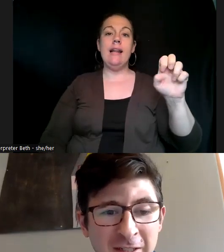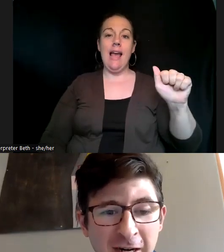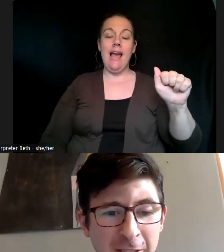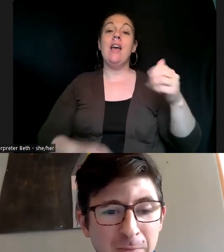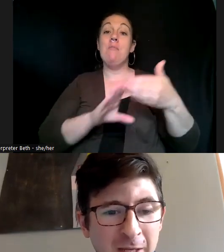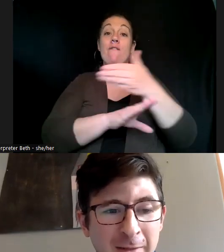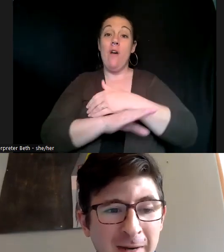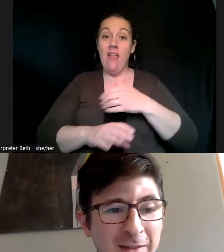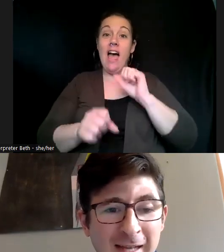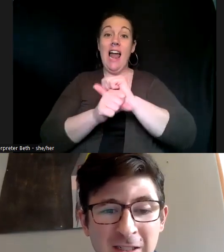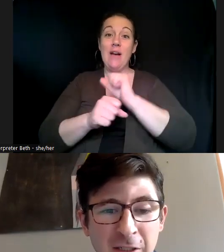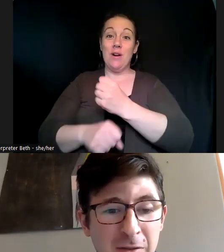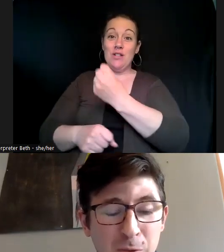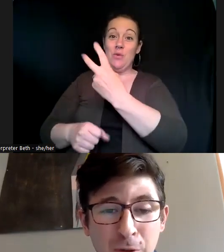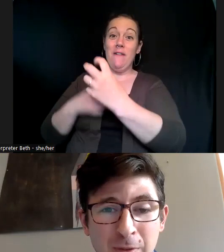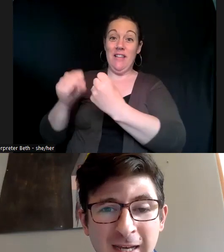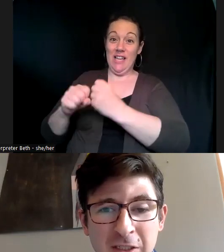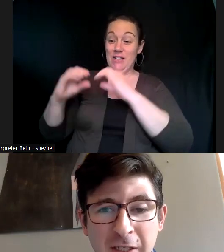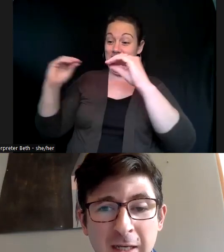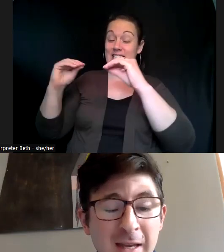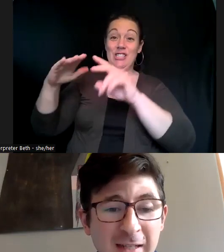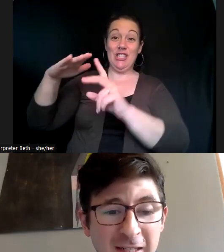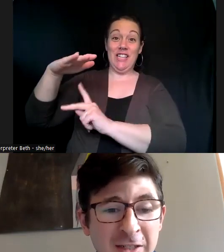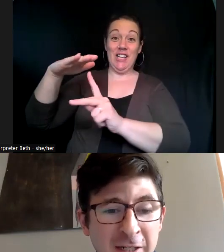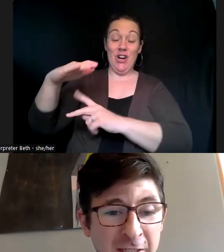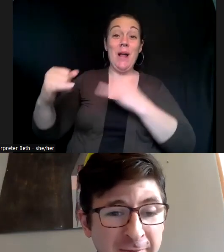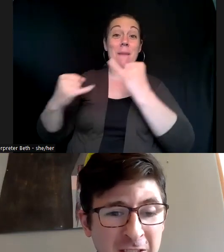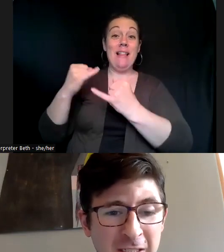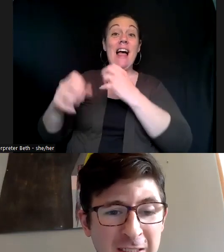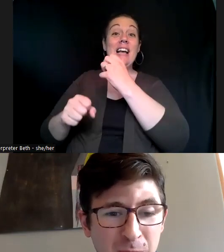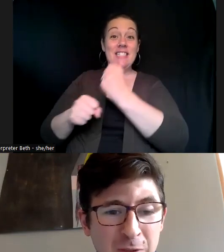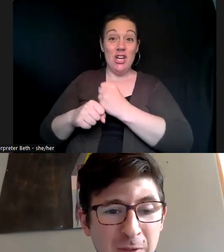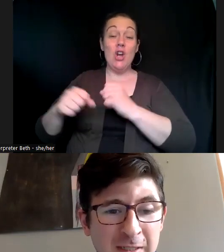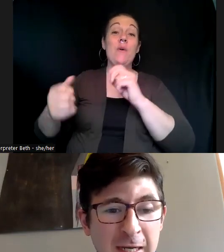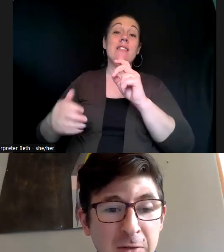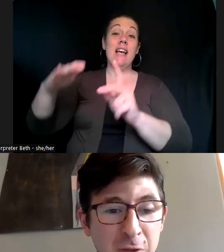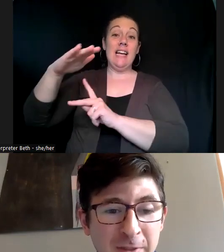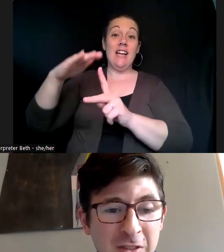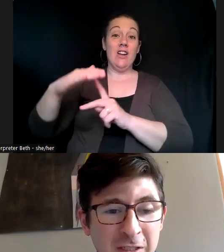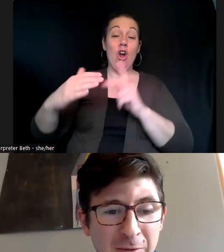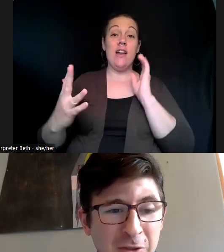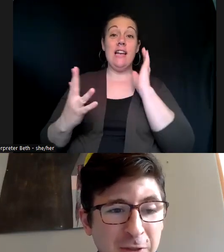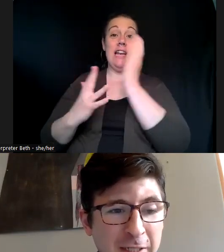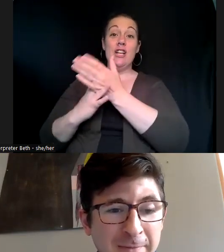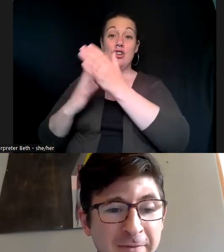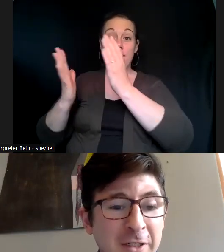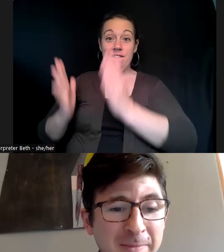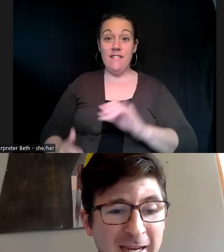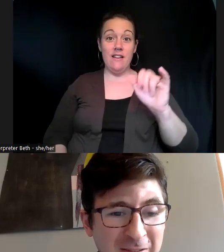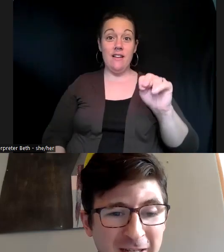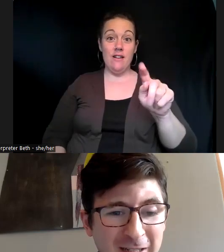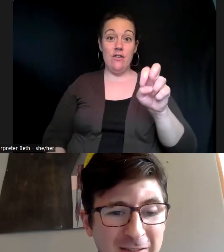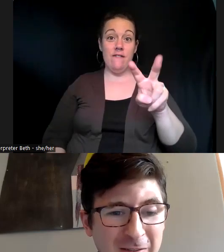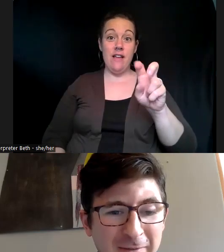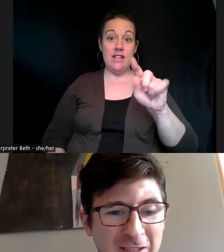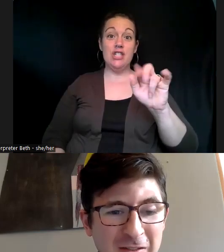teaching kindergarten, and my last year in school was actually as a kindergarten interventionist, which was a new position that was created and funded by